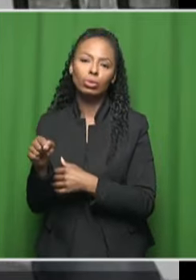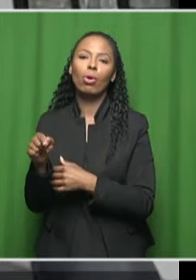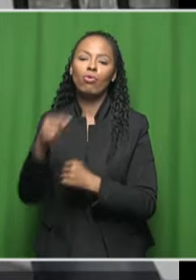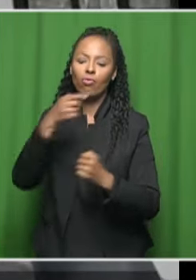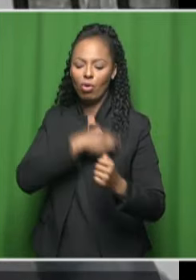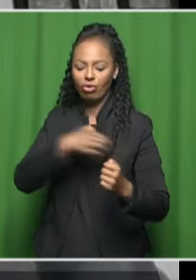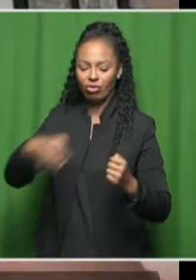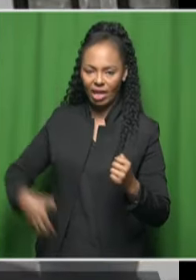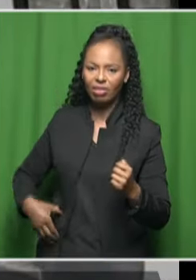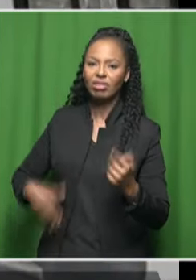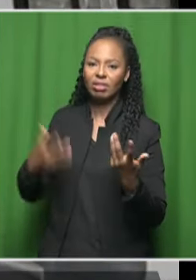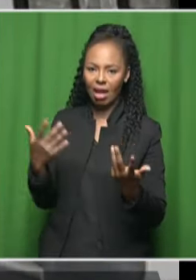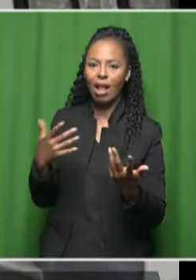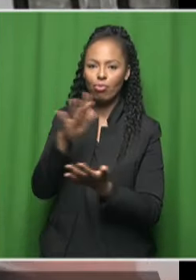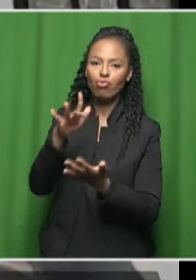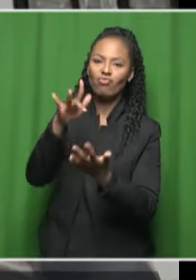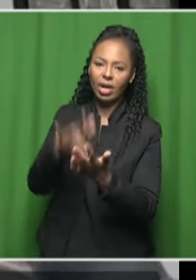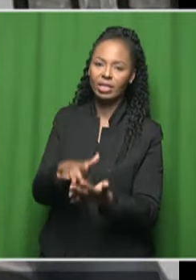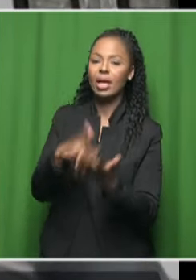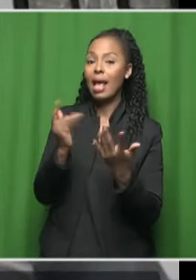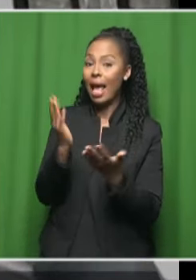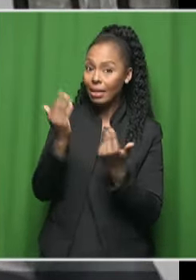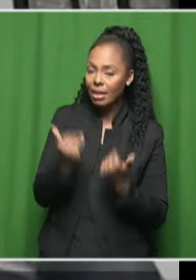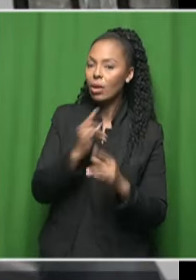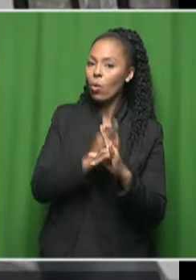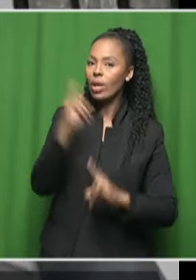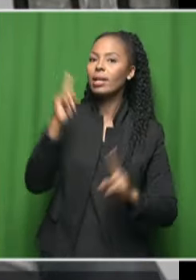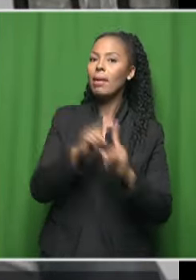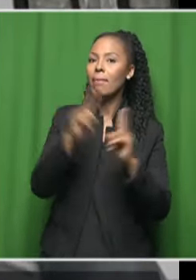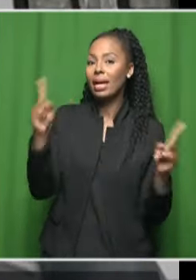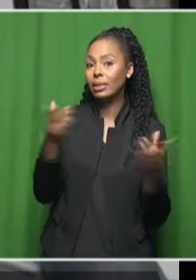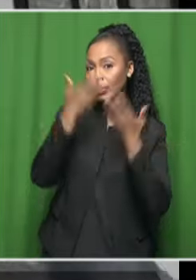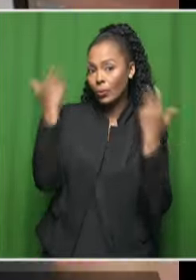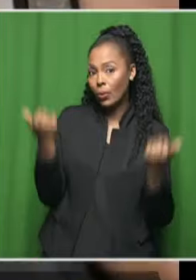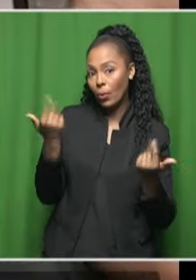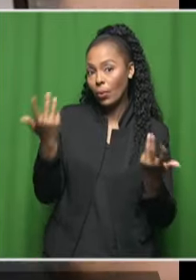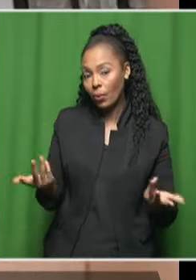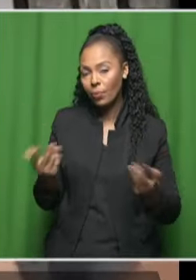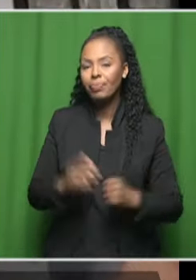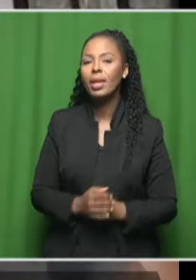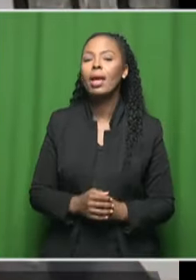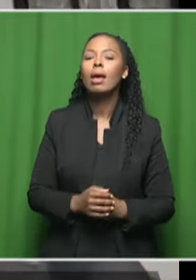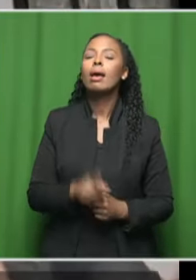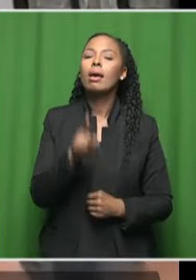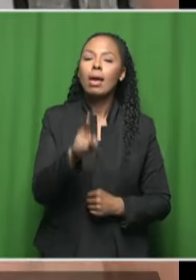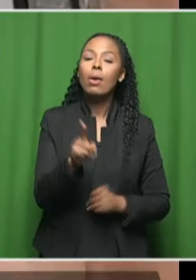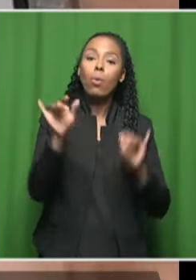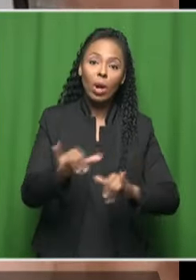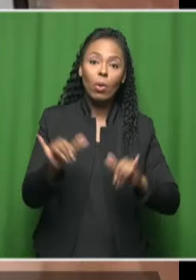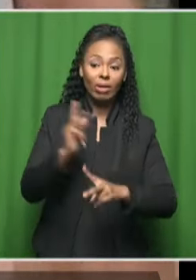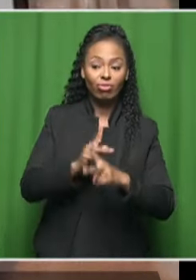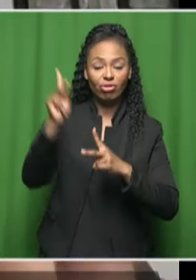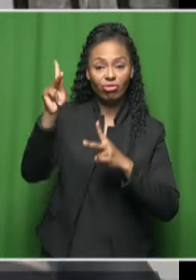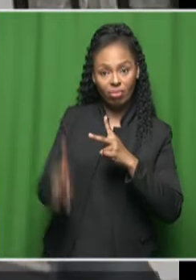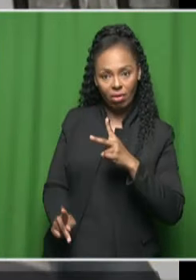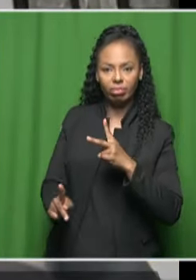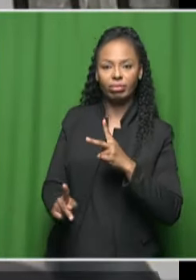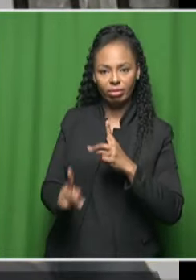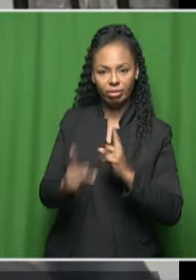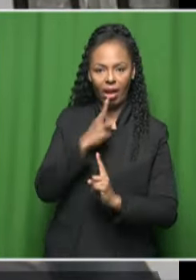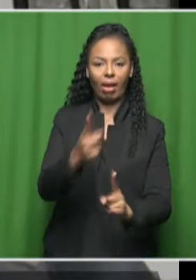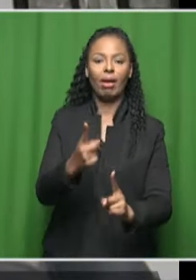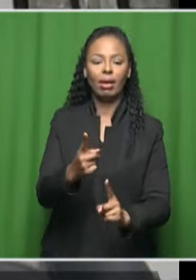race. But we need to wait and see the outcomes, because, as I said,